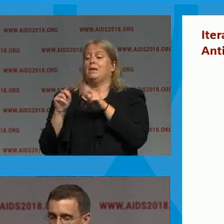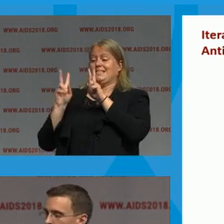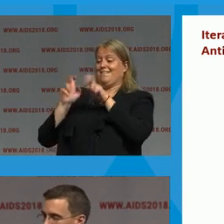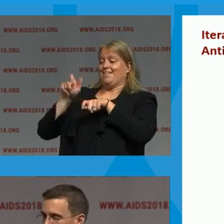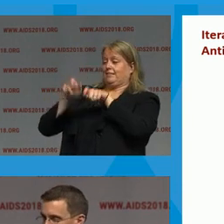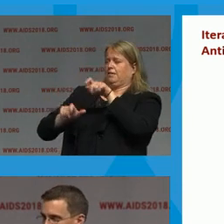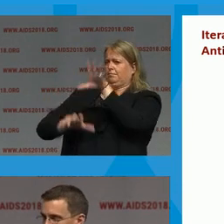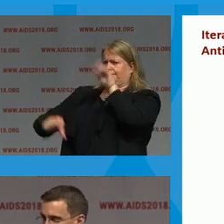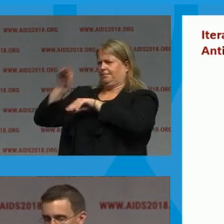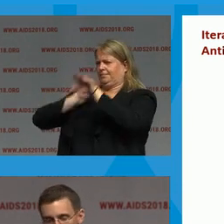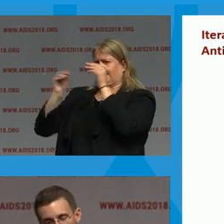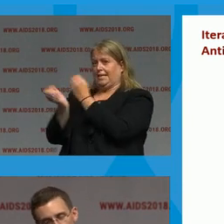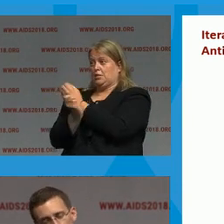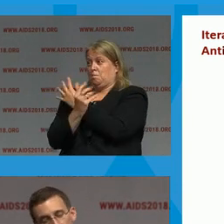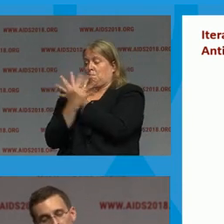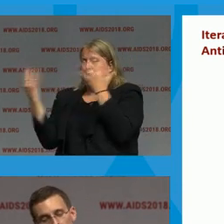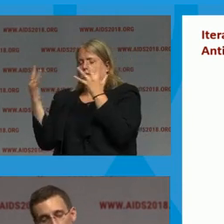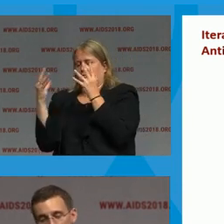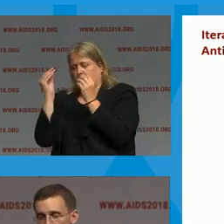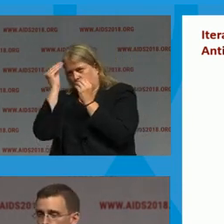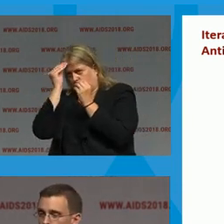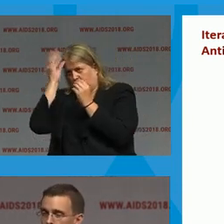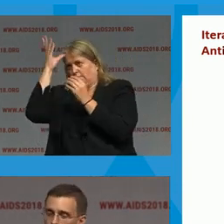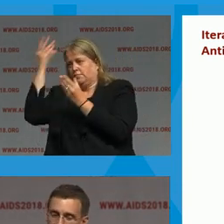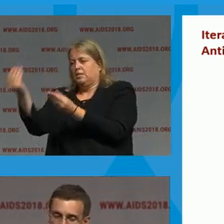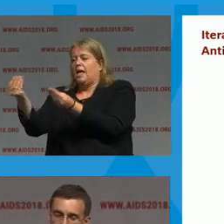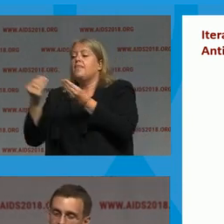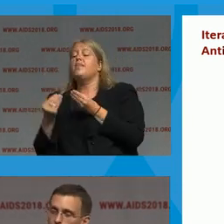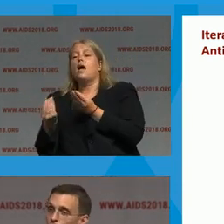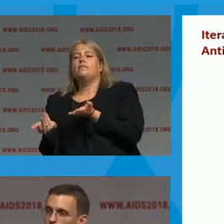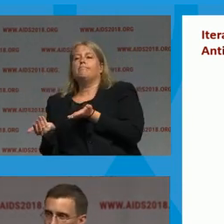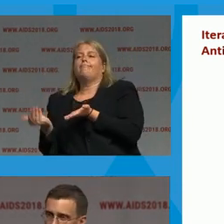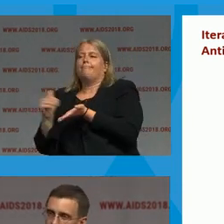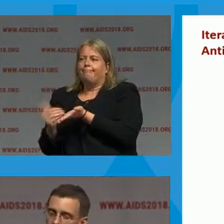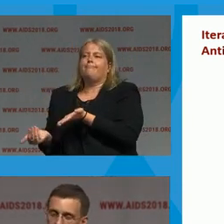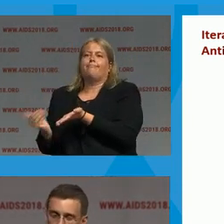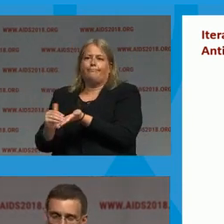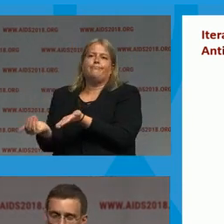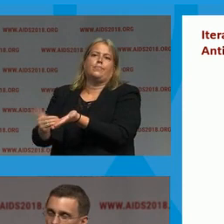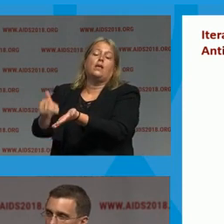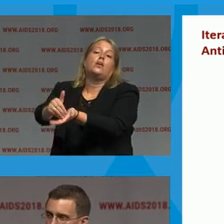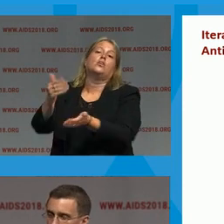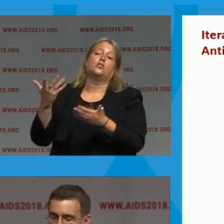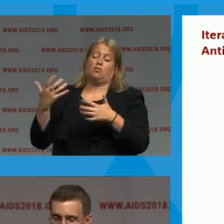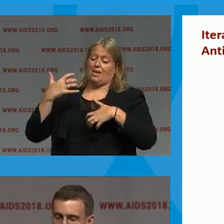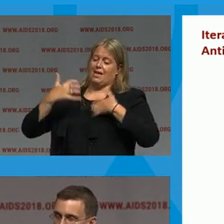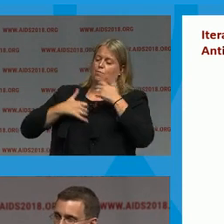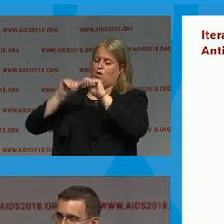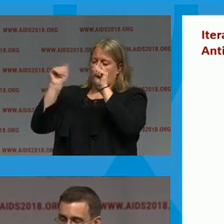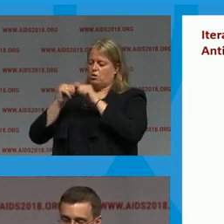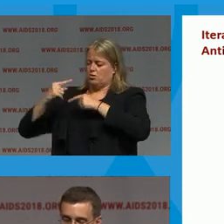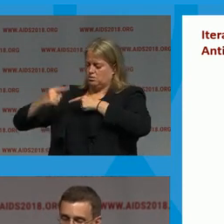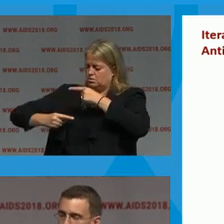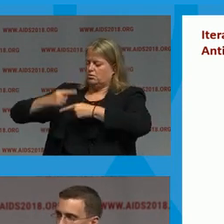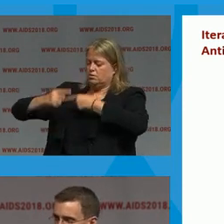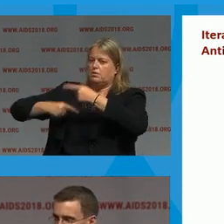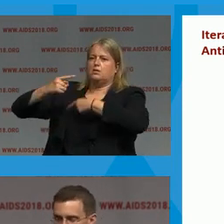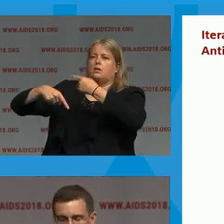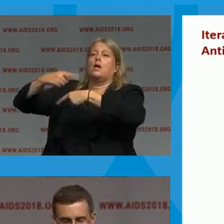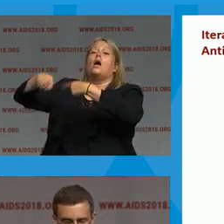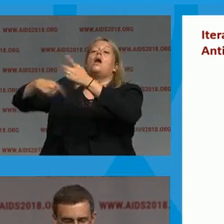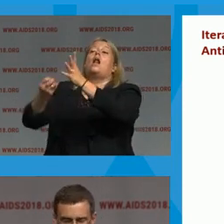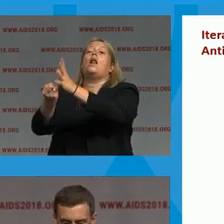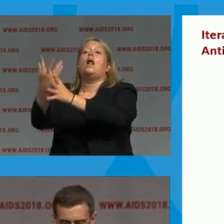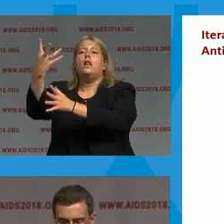much as they can about these immune responses, and then they iterate. They go back to the animal models and go around and around until we finally get a vaccine